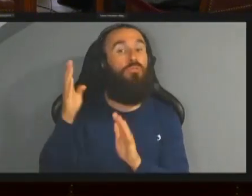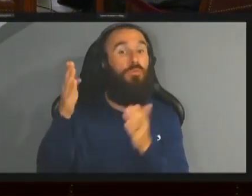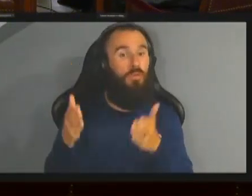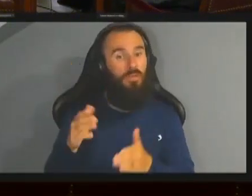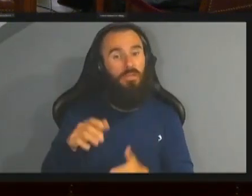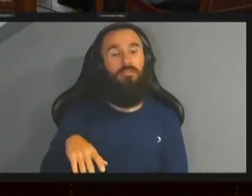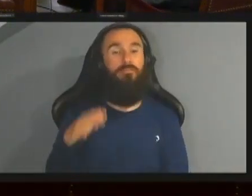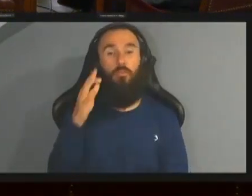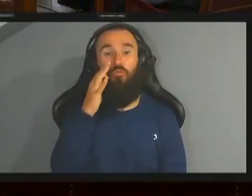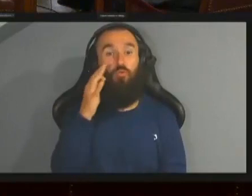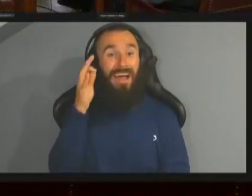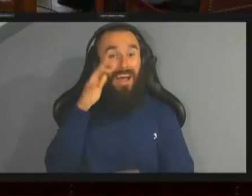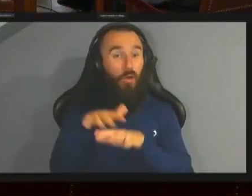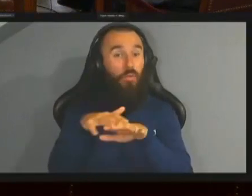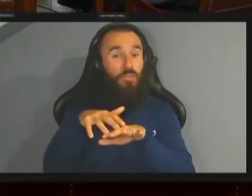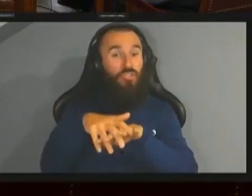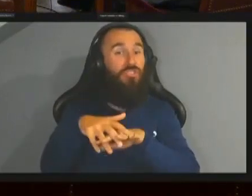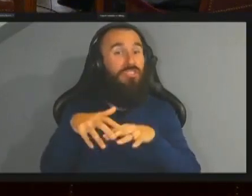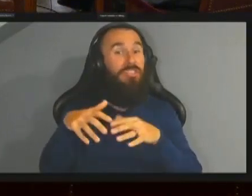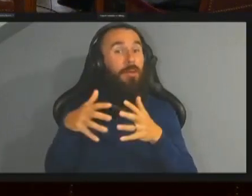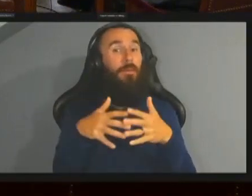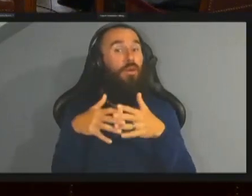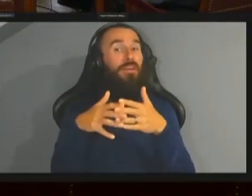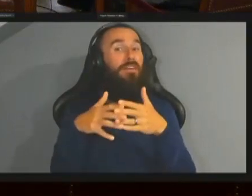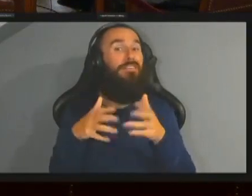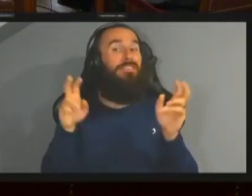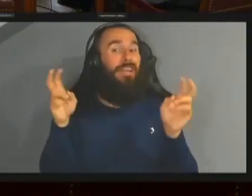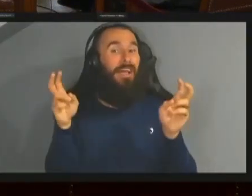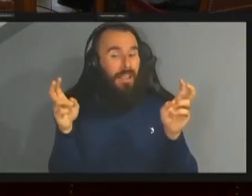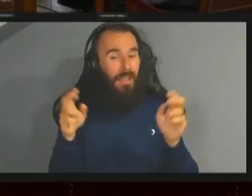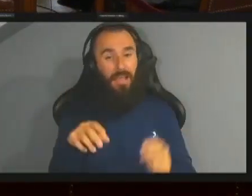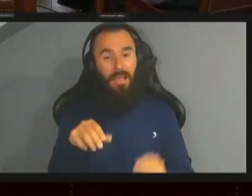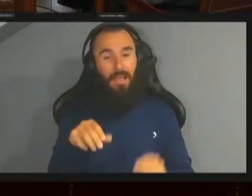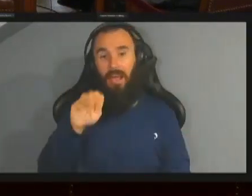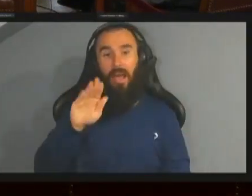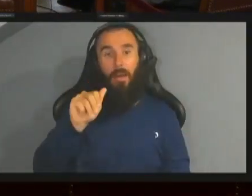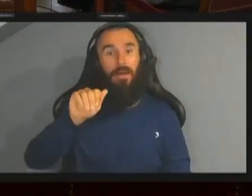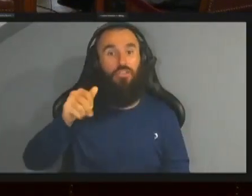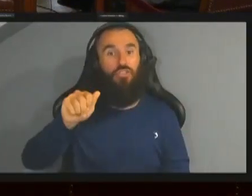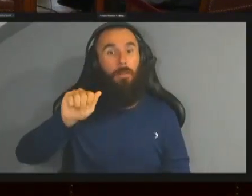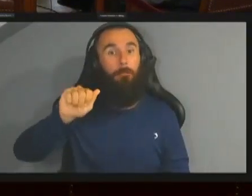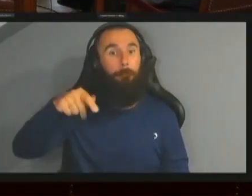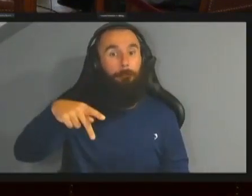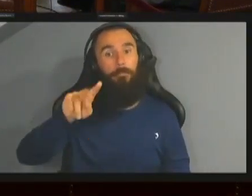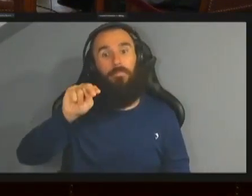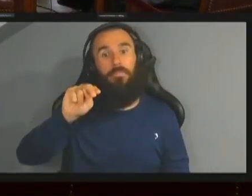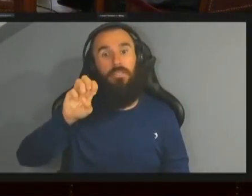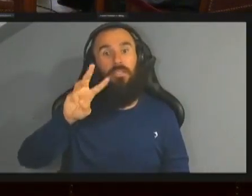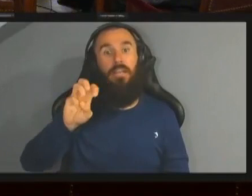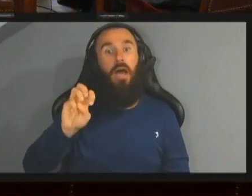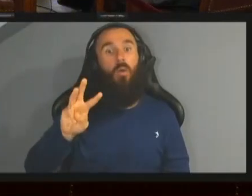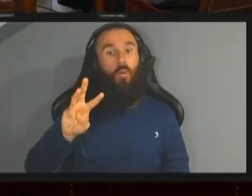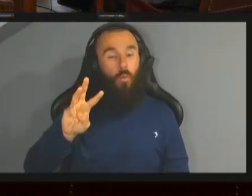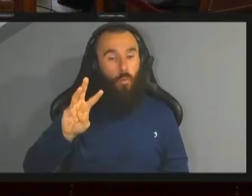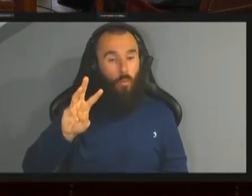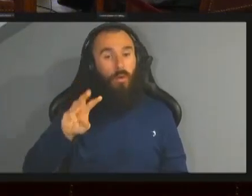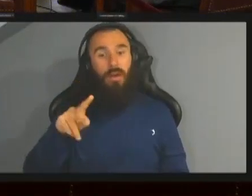Aborigine American title Abijep Chanel